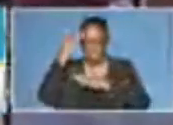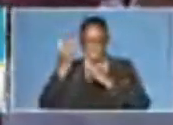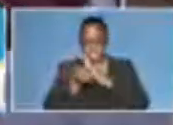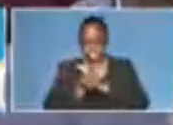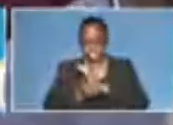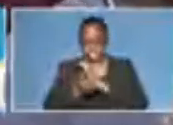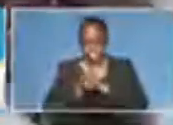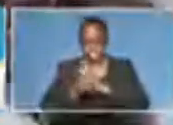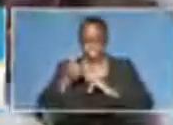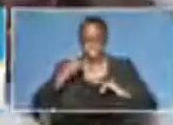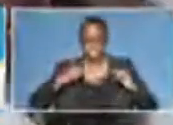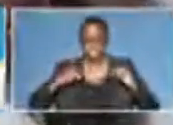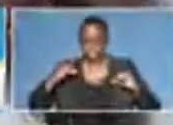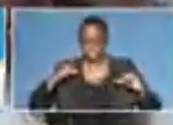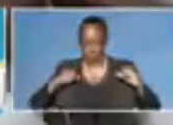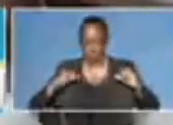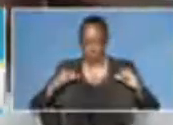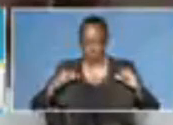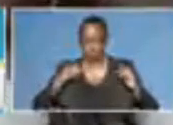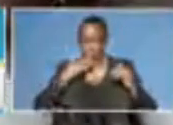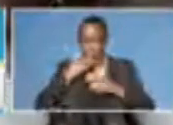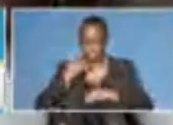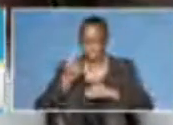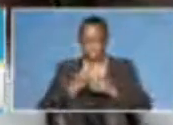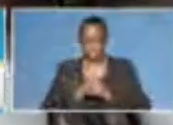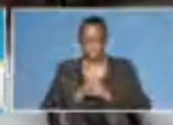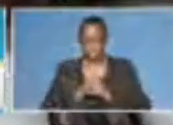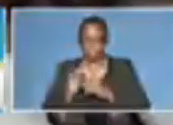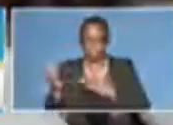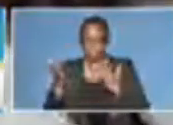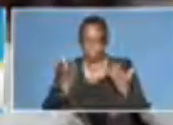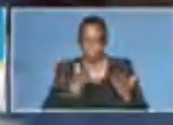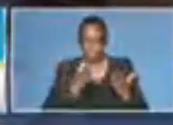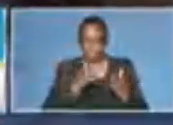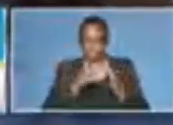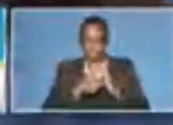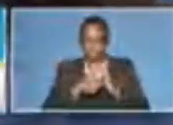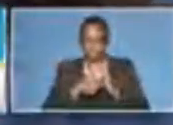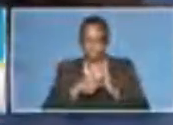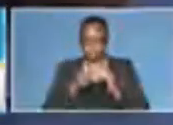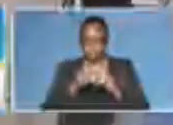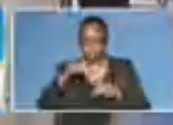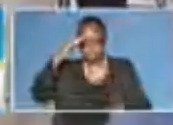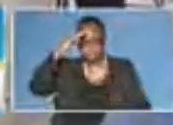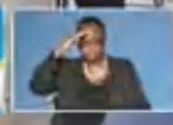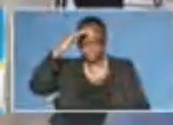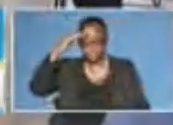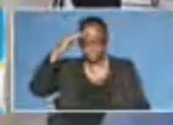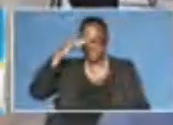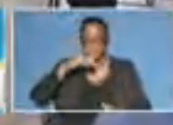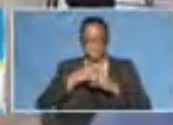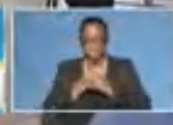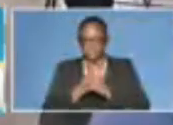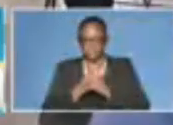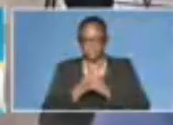skills to perform more effectively and efficiently. Therefore, bringing this exercise to the Royal Bahamas Defense Force, whose Marines are at